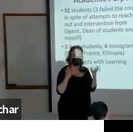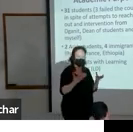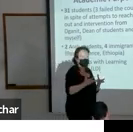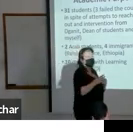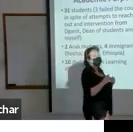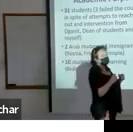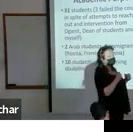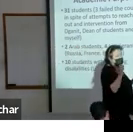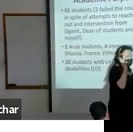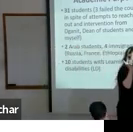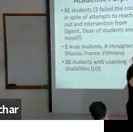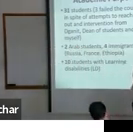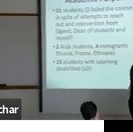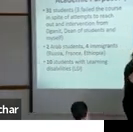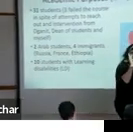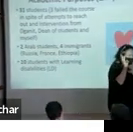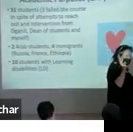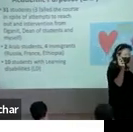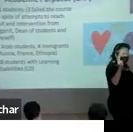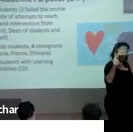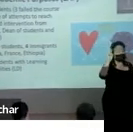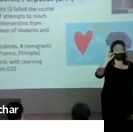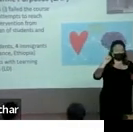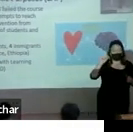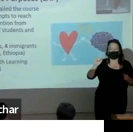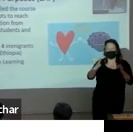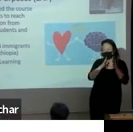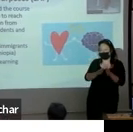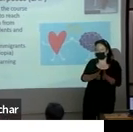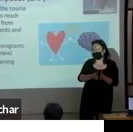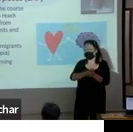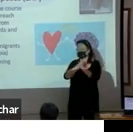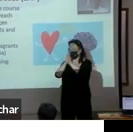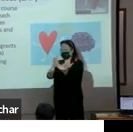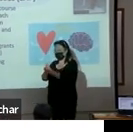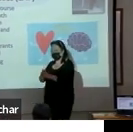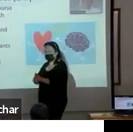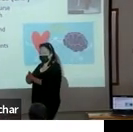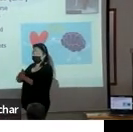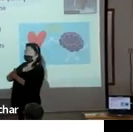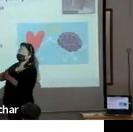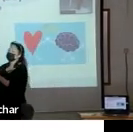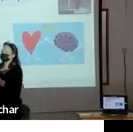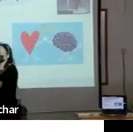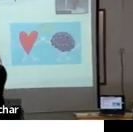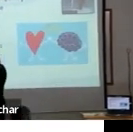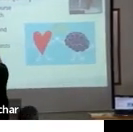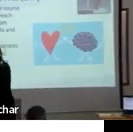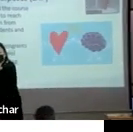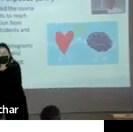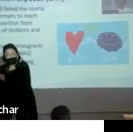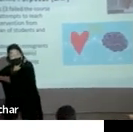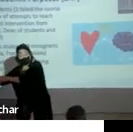emotional work. We did two surveys, one at the beginning of the course, one in the middle of the course, and obviously